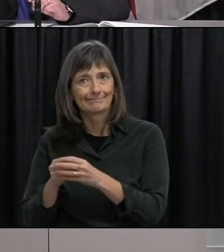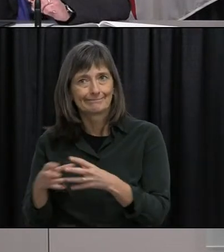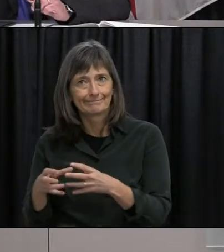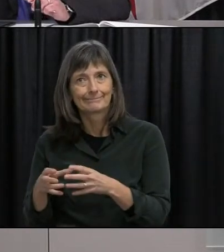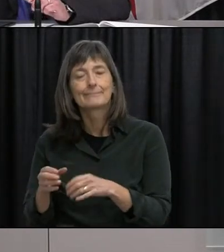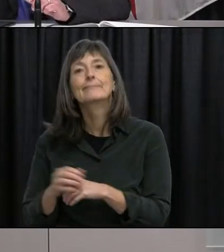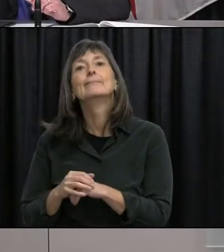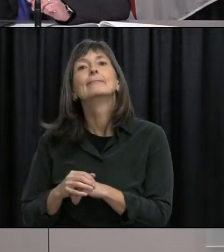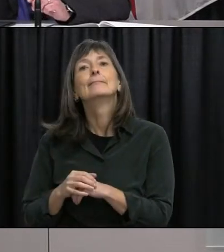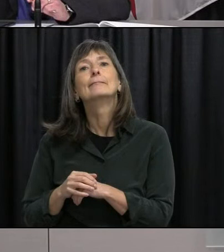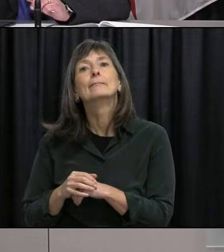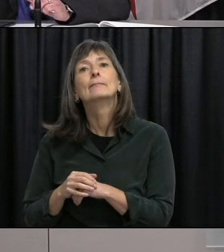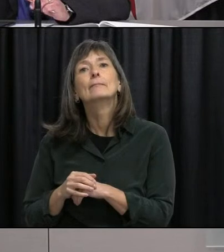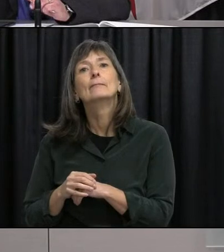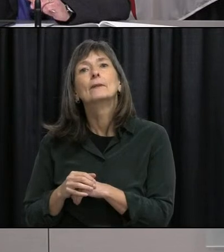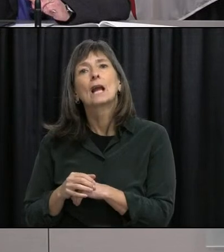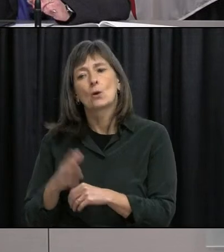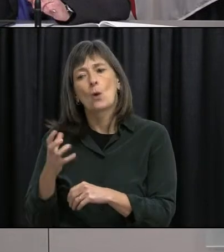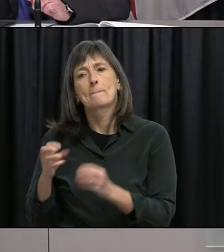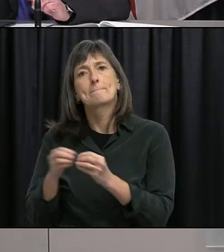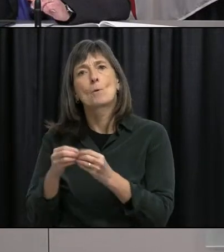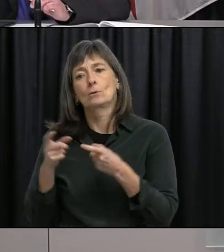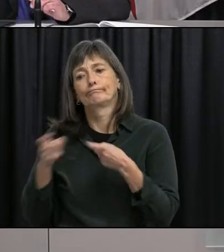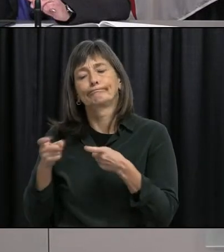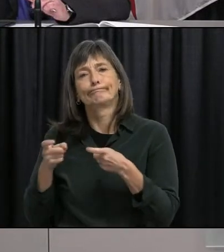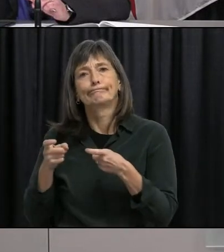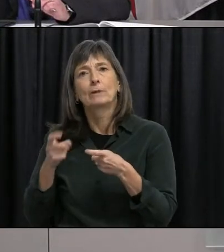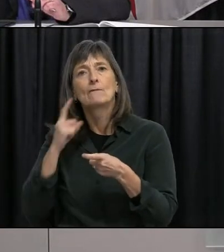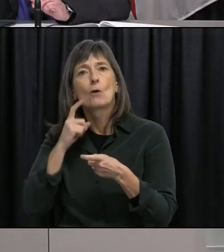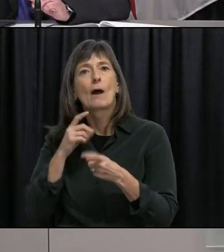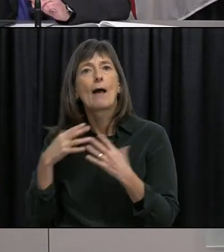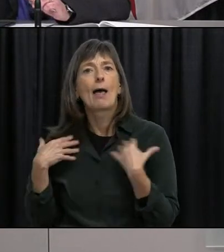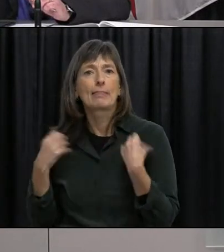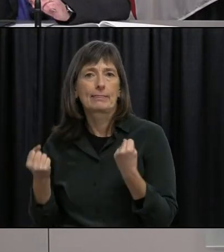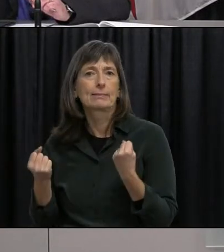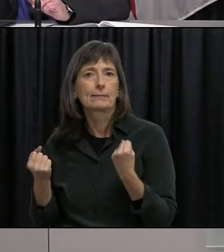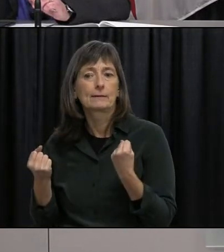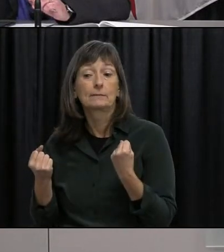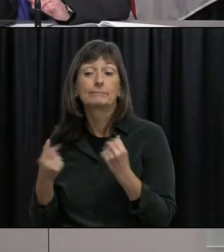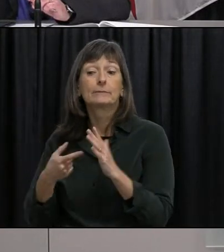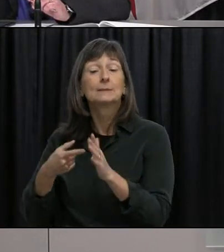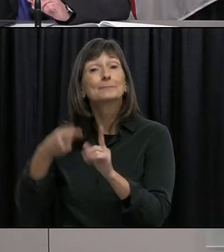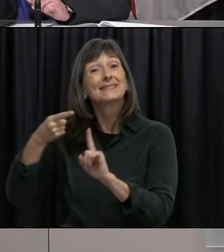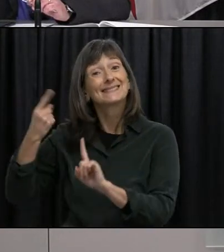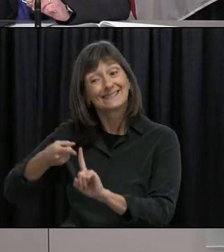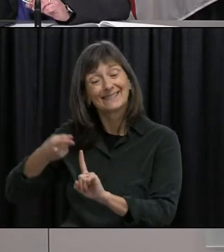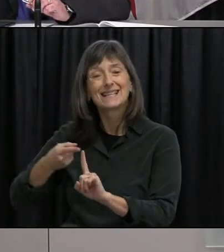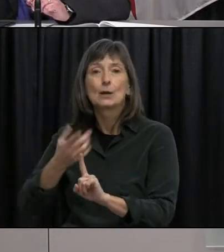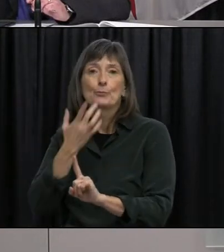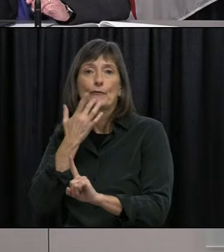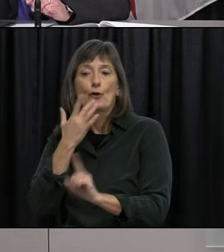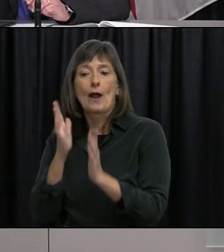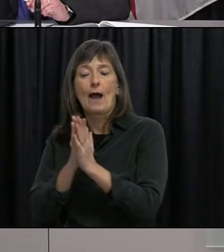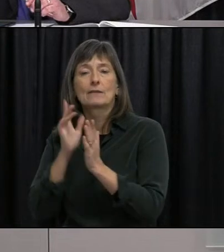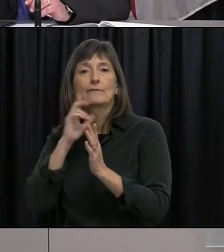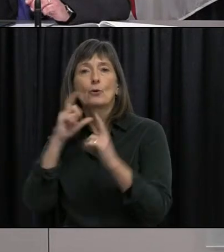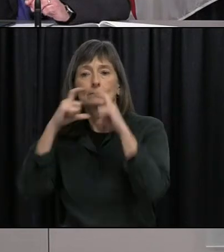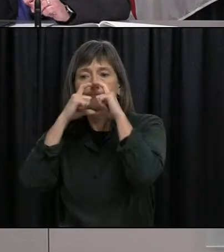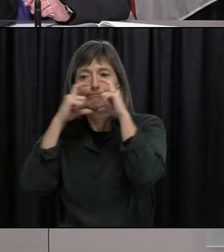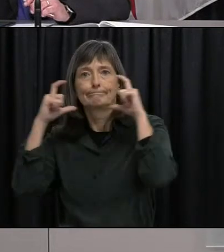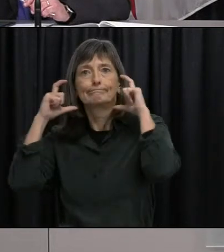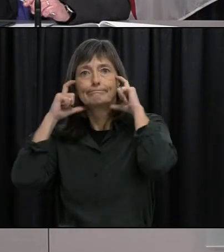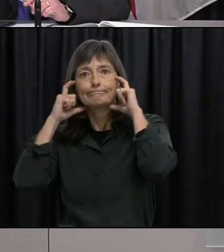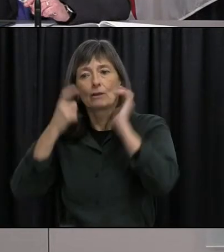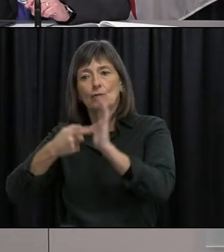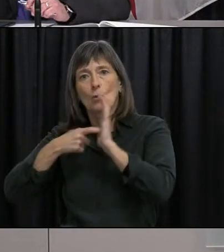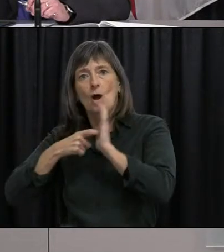certainly looking for further tightening of health precautions, specifically mandatory face masks in schools and physical barriers